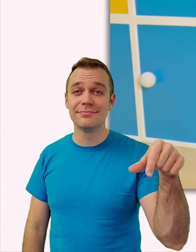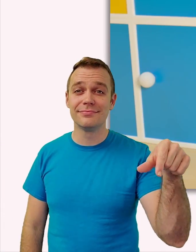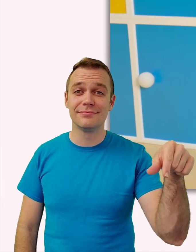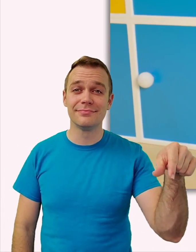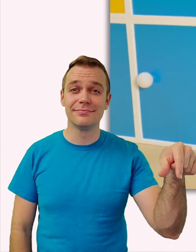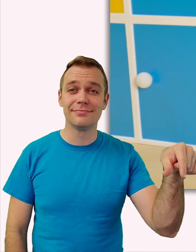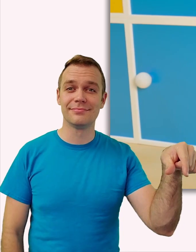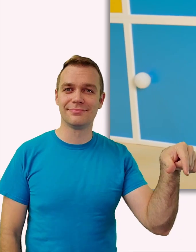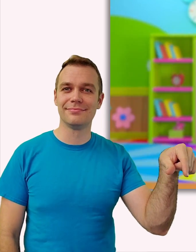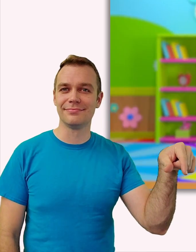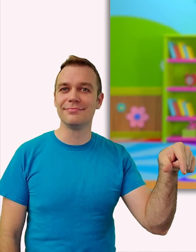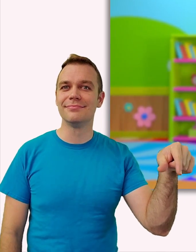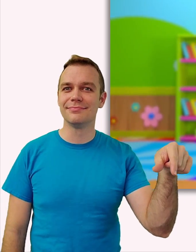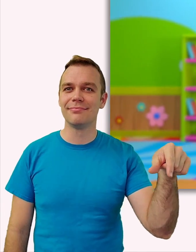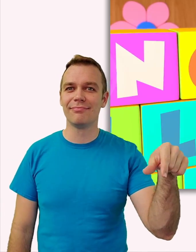Q